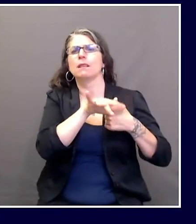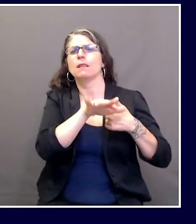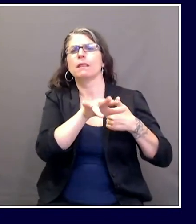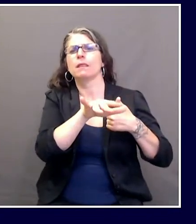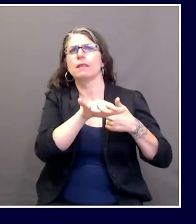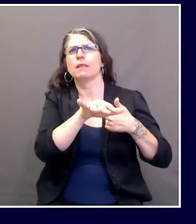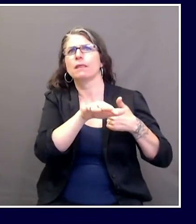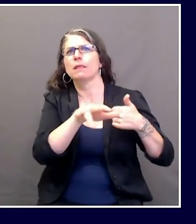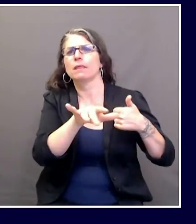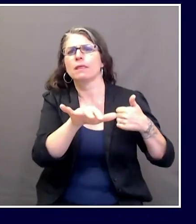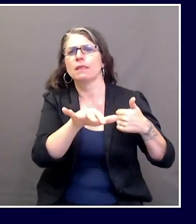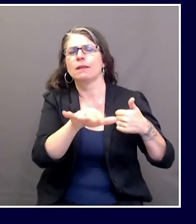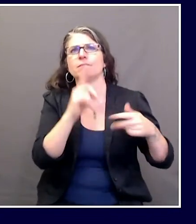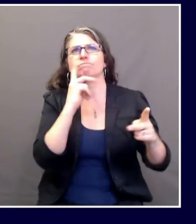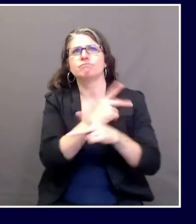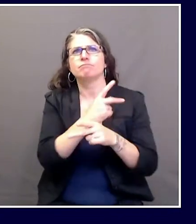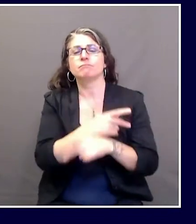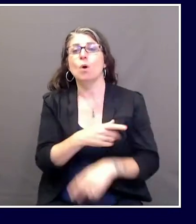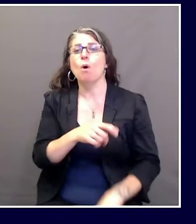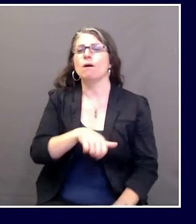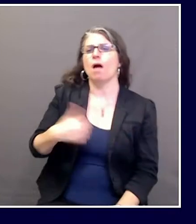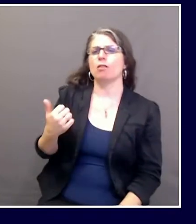single outbreak that's ever been investigated.